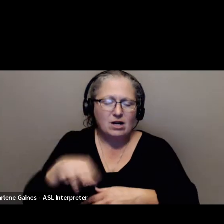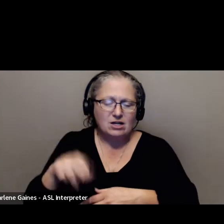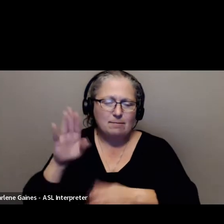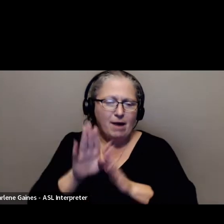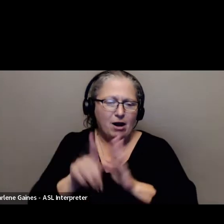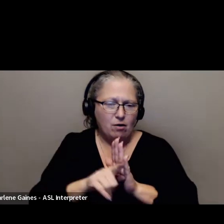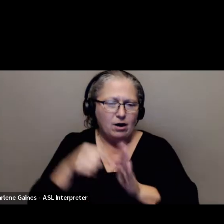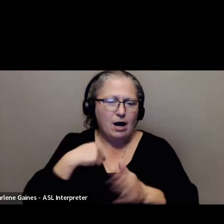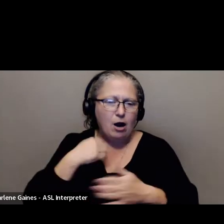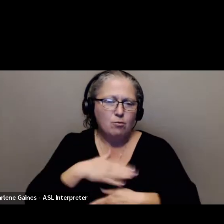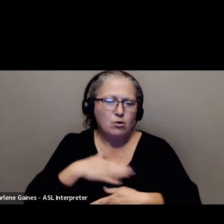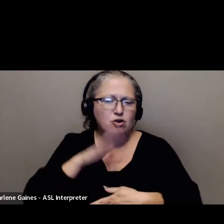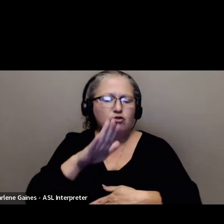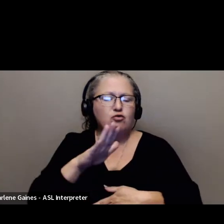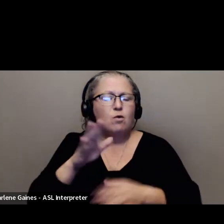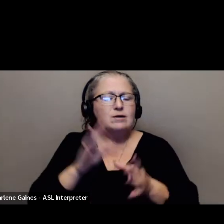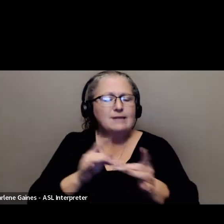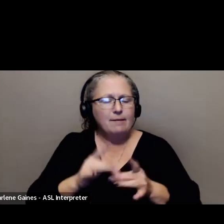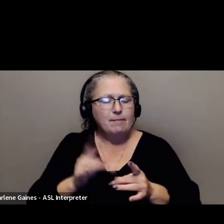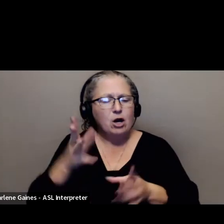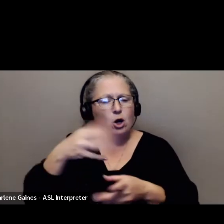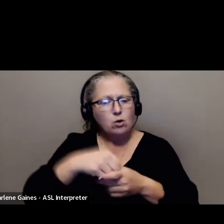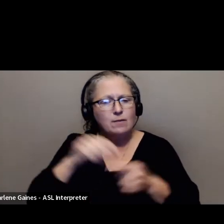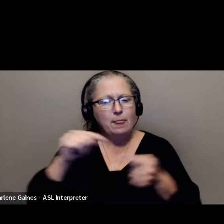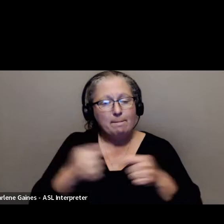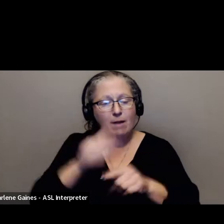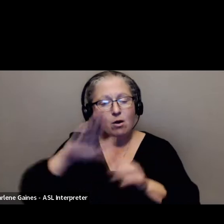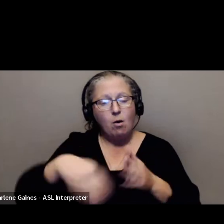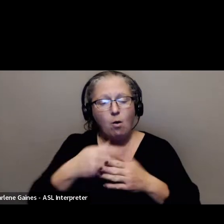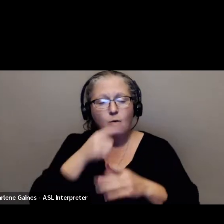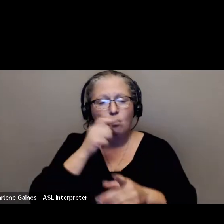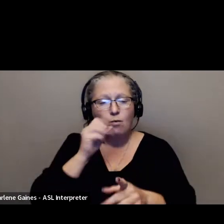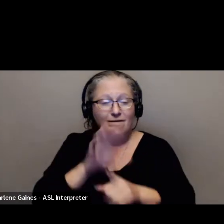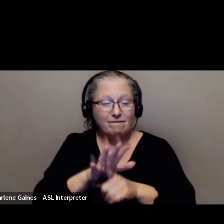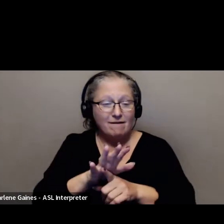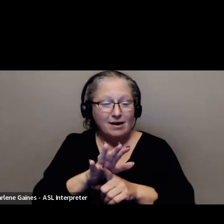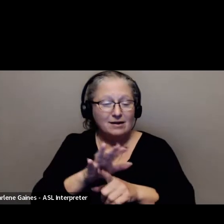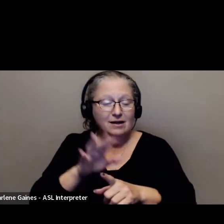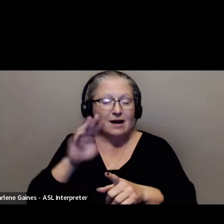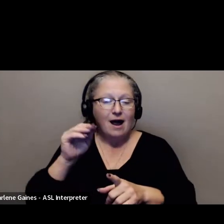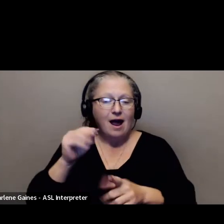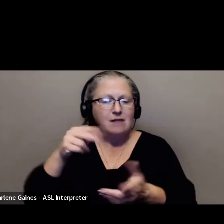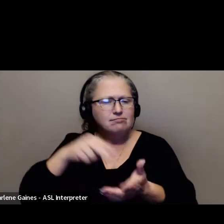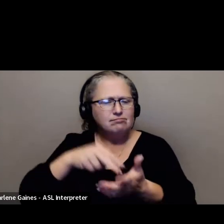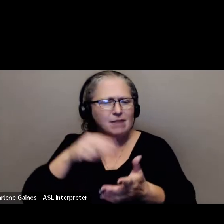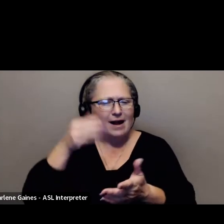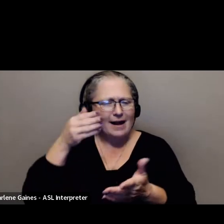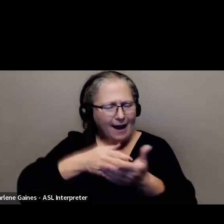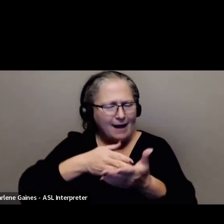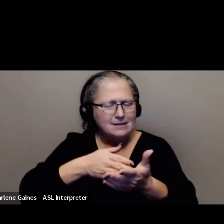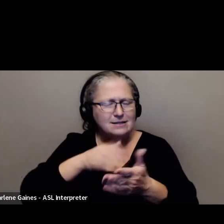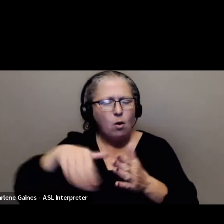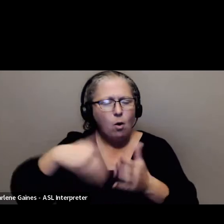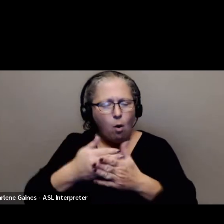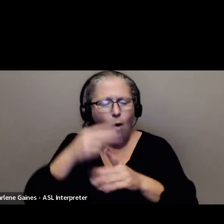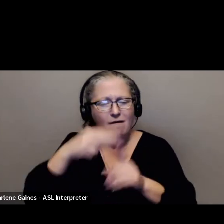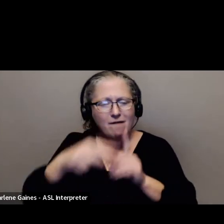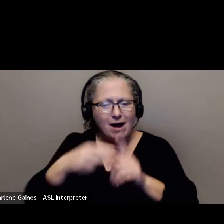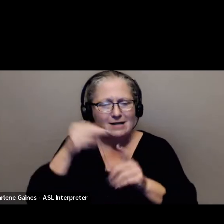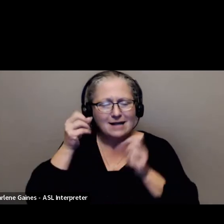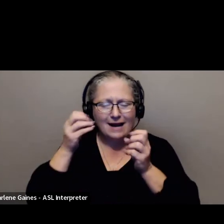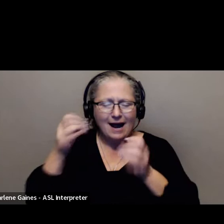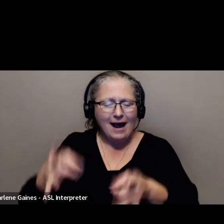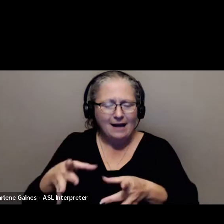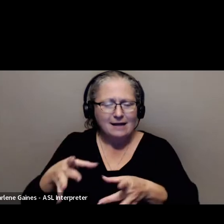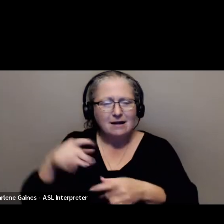I appreciate that your statement was inclusive of the pain of all those affected and stands against all forms of violence and hate. The events